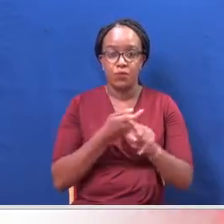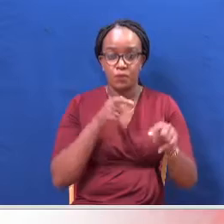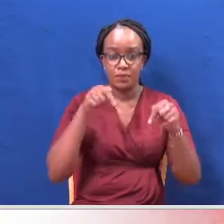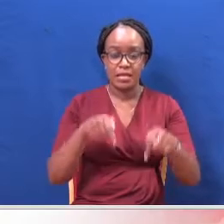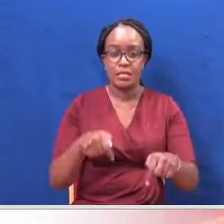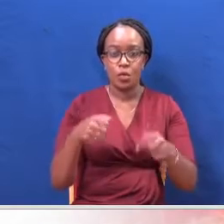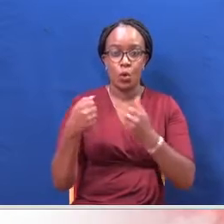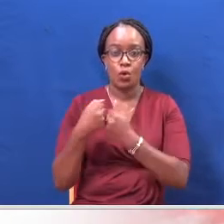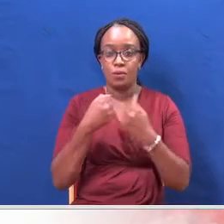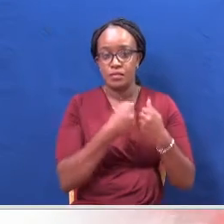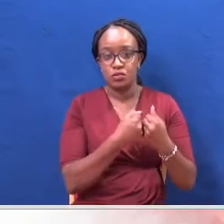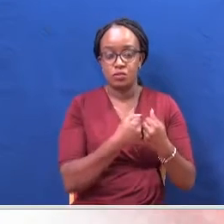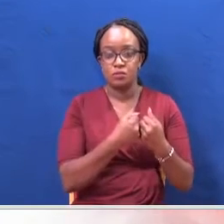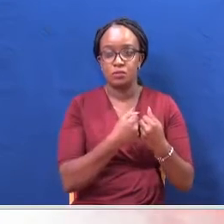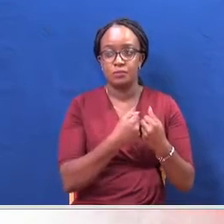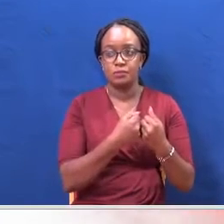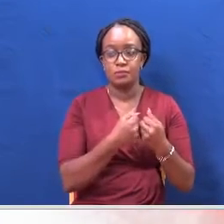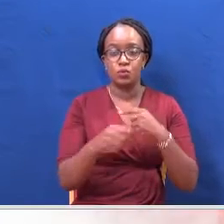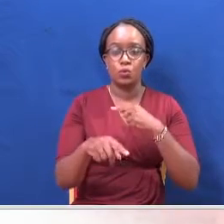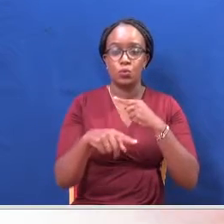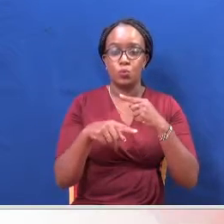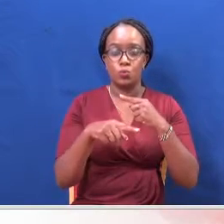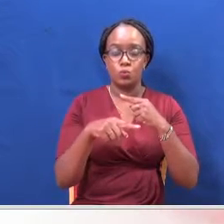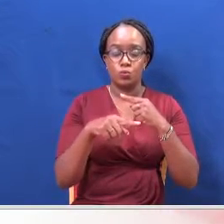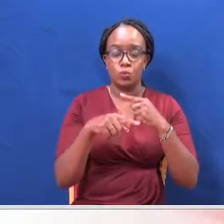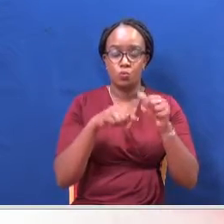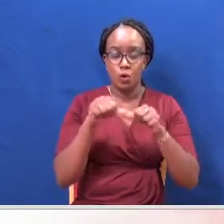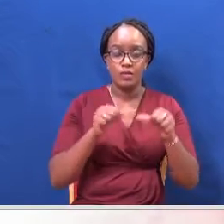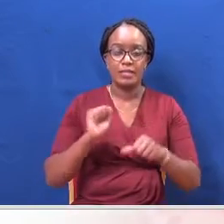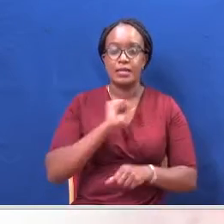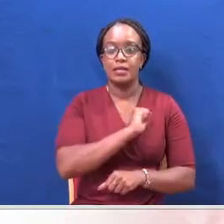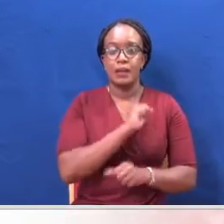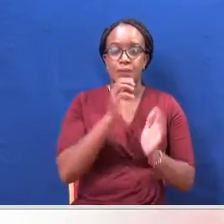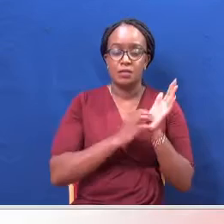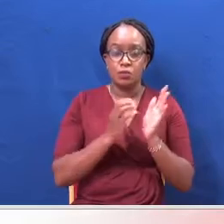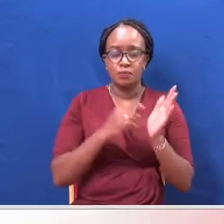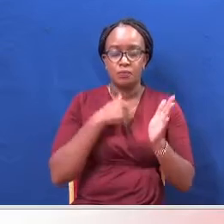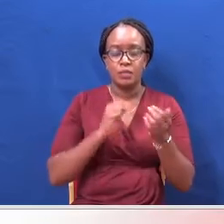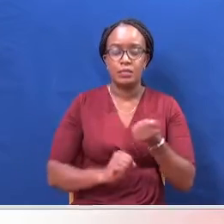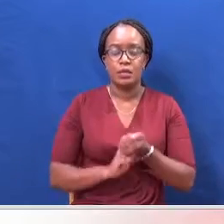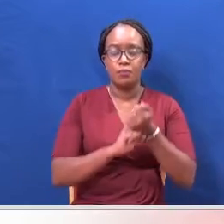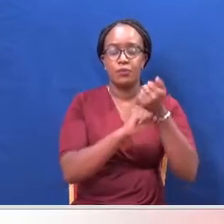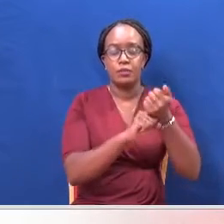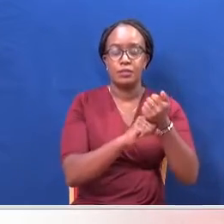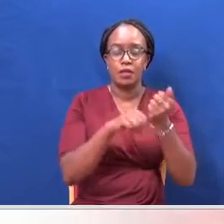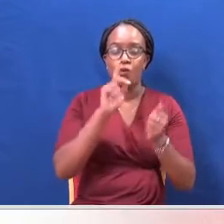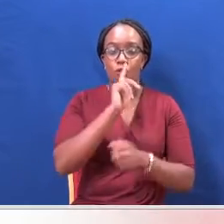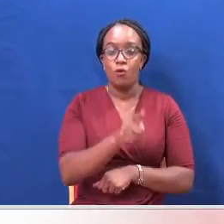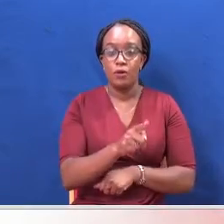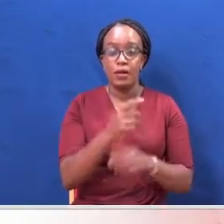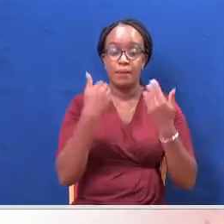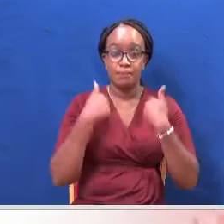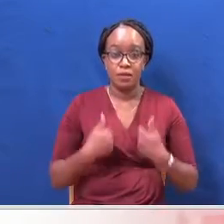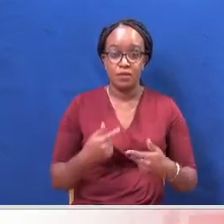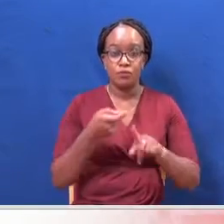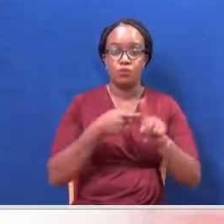cha kuwania usenator wa Machakos na support your directive. Na mimi kutoka